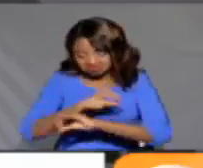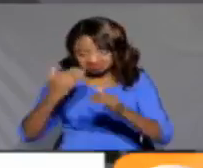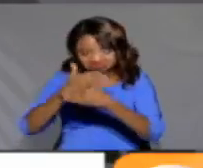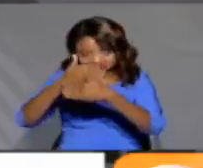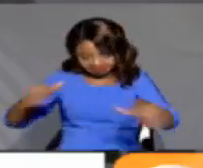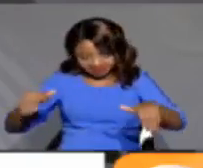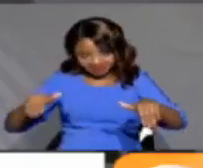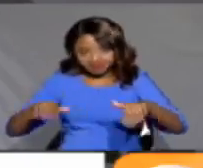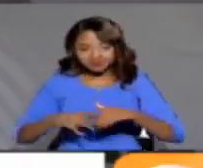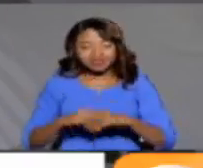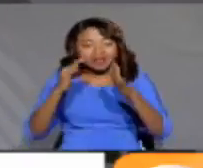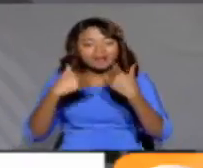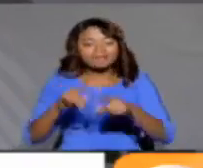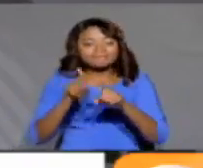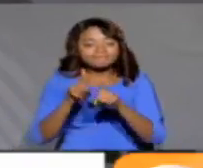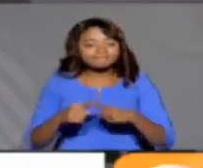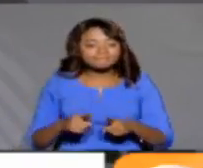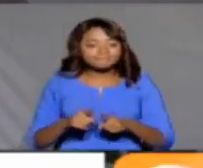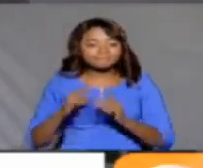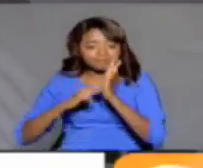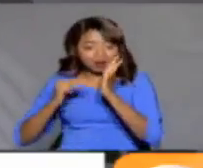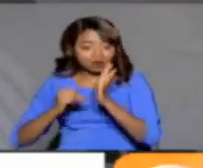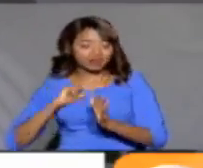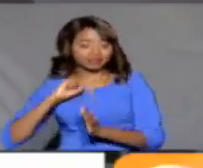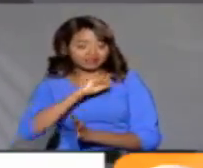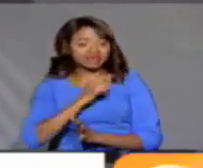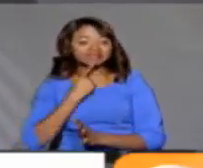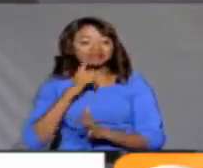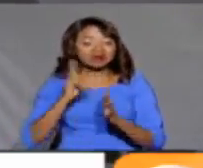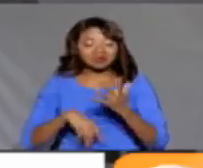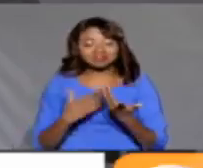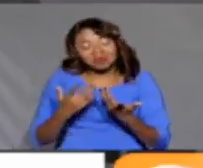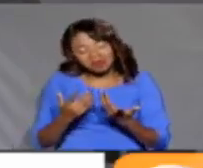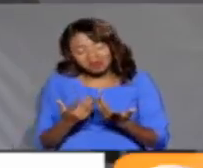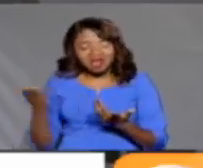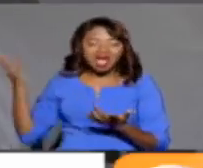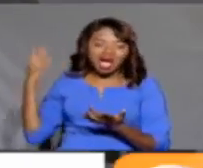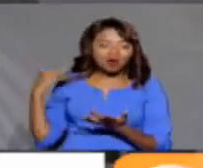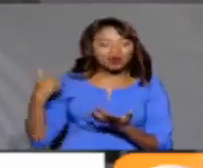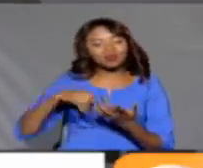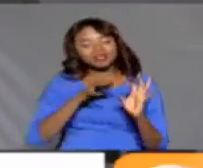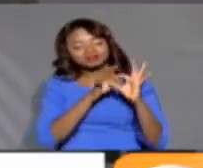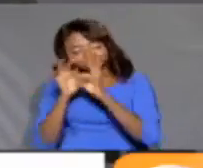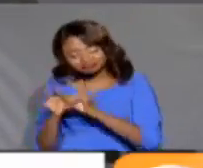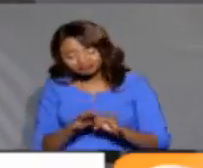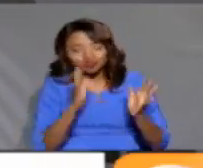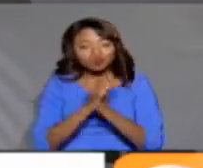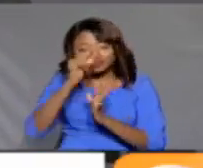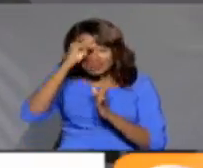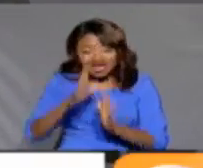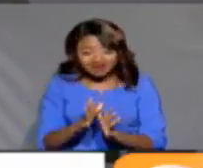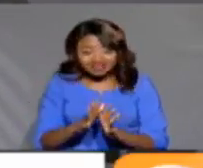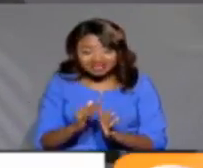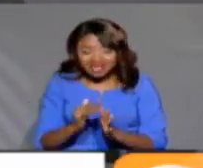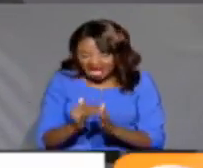Kilonzo Jr. aptly captured it when he said today, the lavidavi we'd had with governors ended when the monies hit their